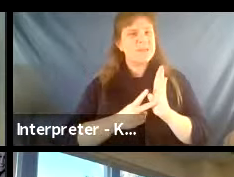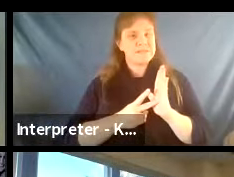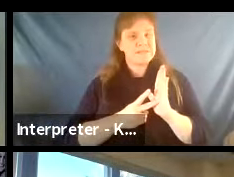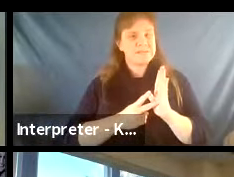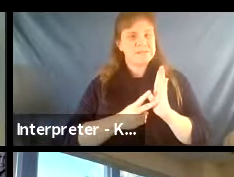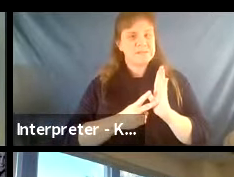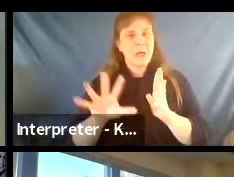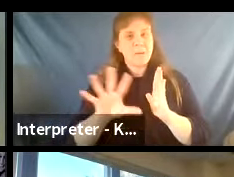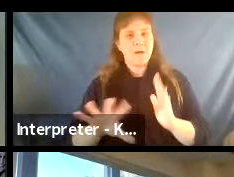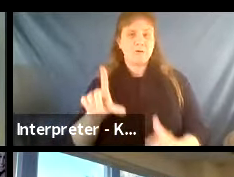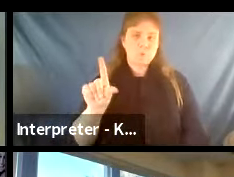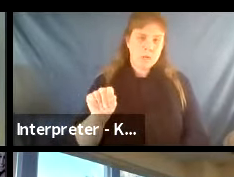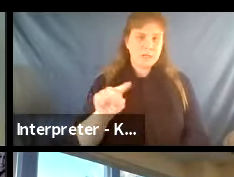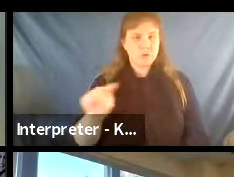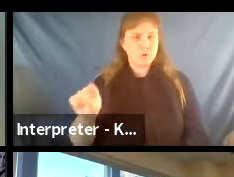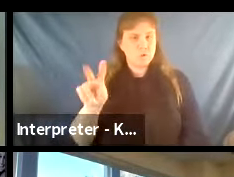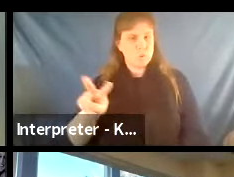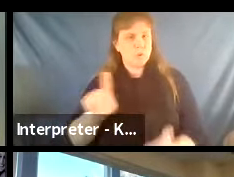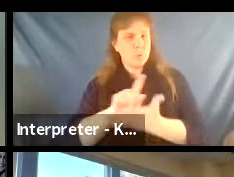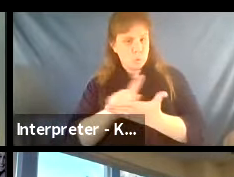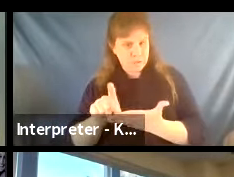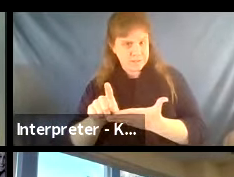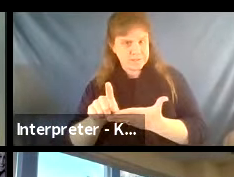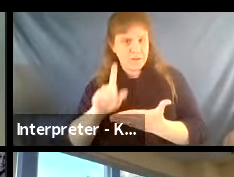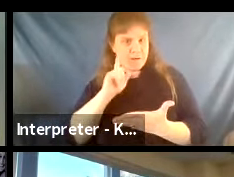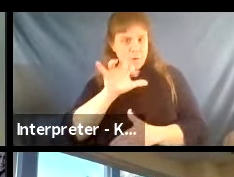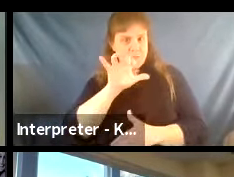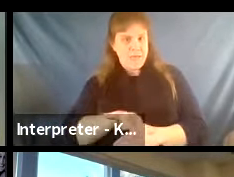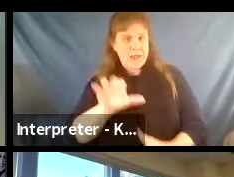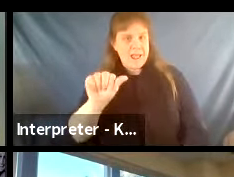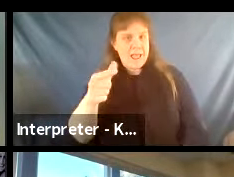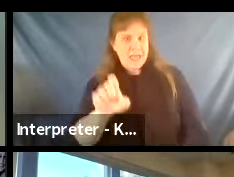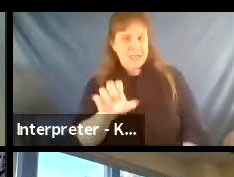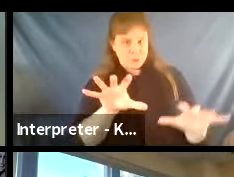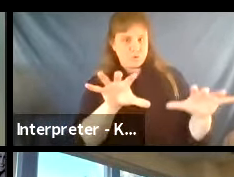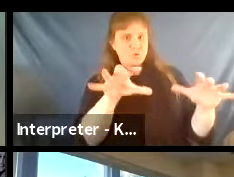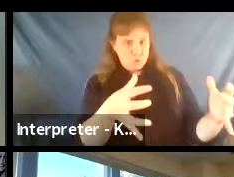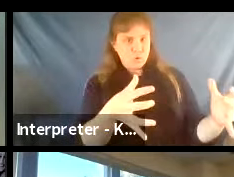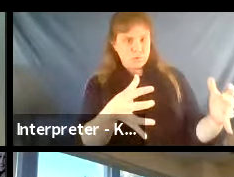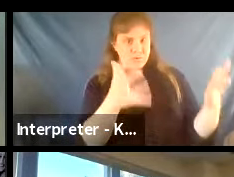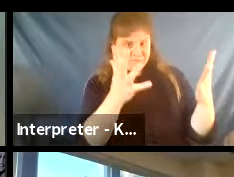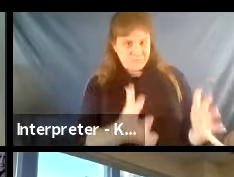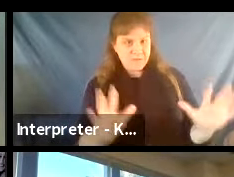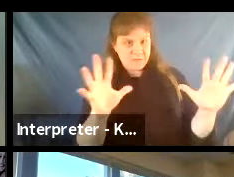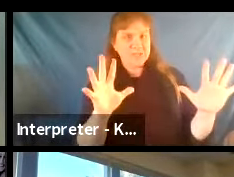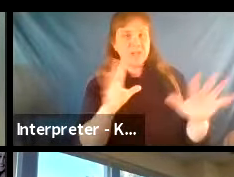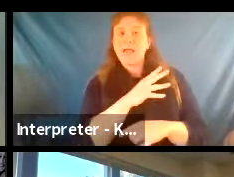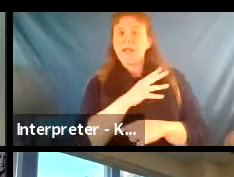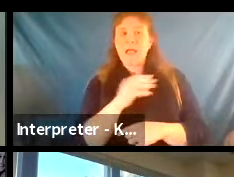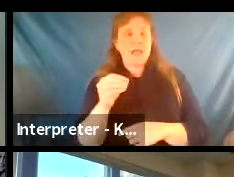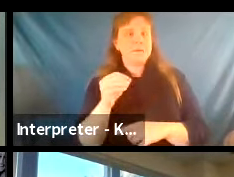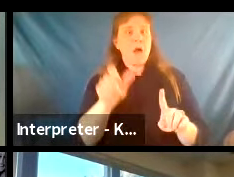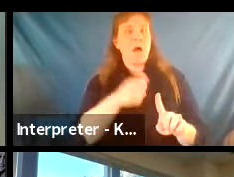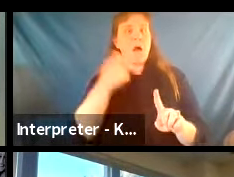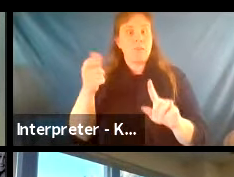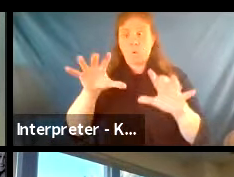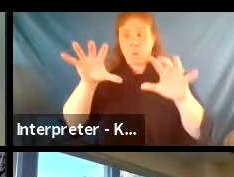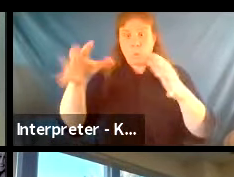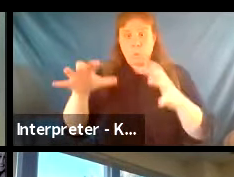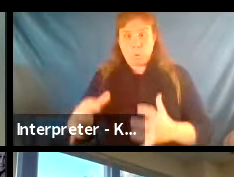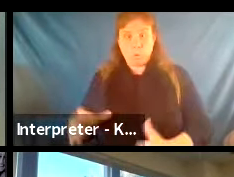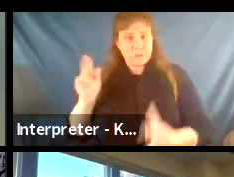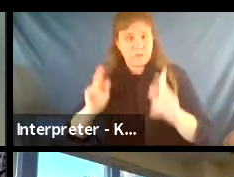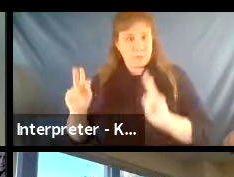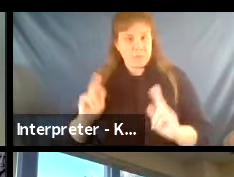22 weeks to get through that population. And you're not likely to be getting to other populations if they're